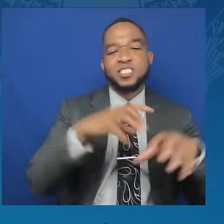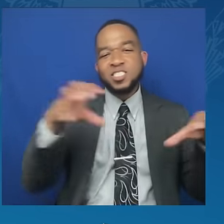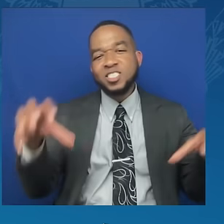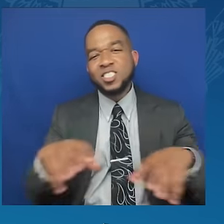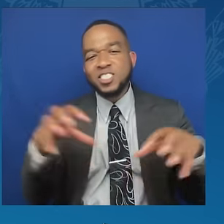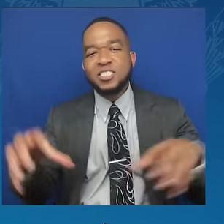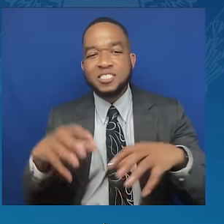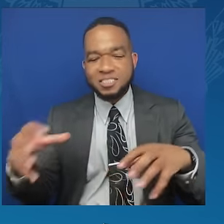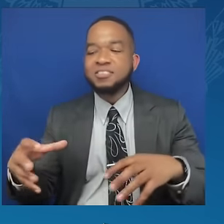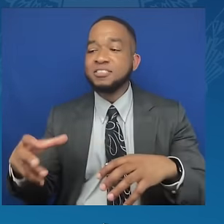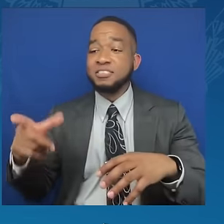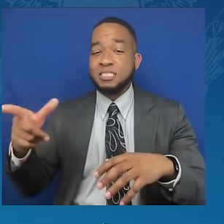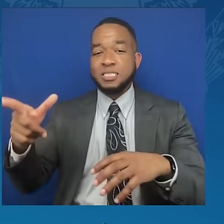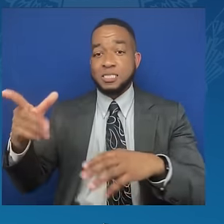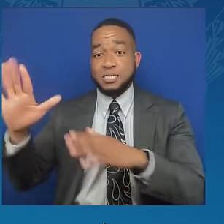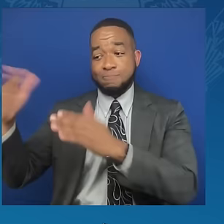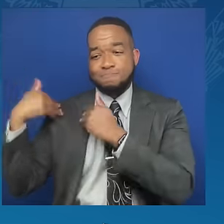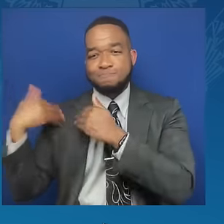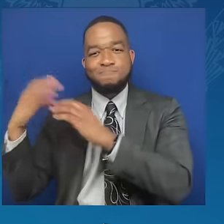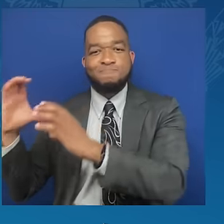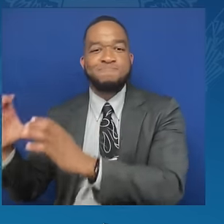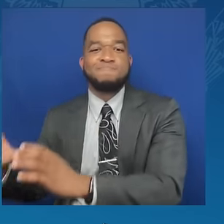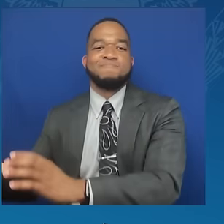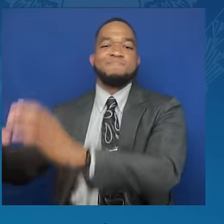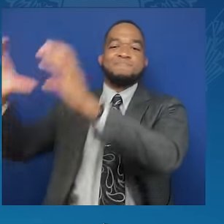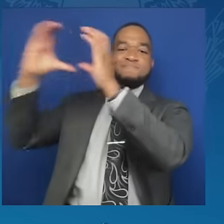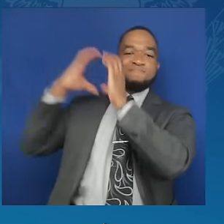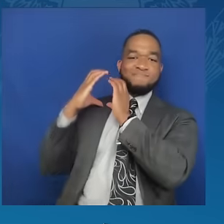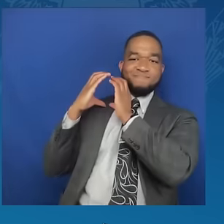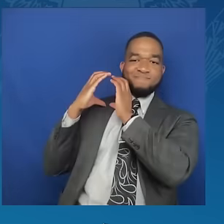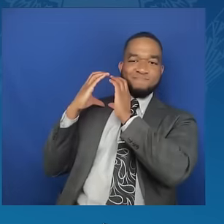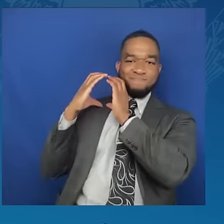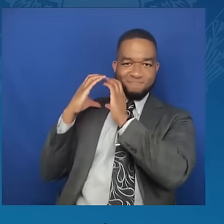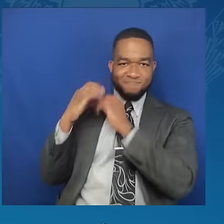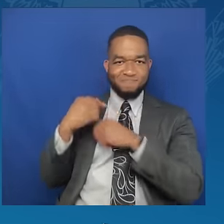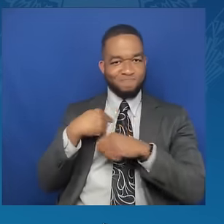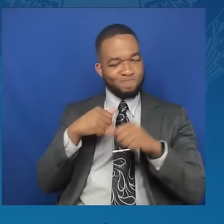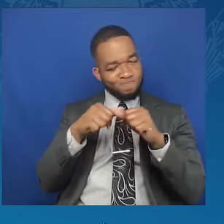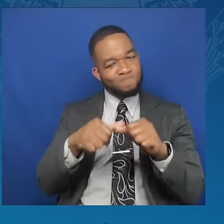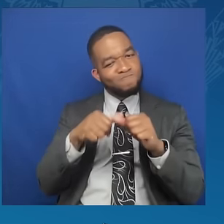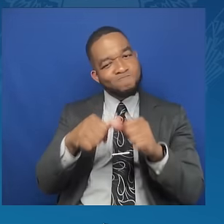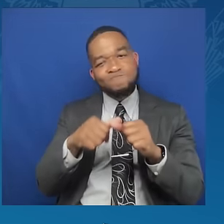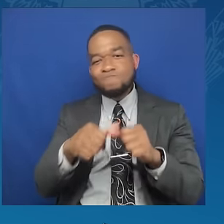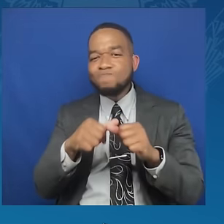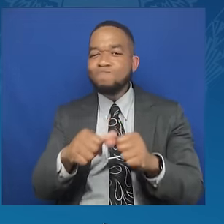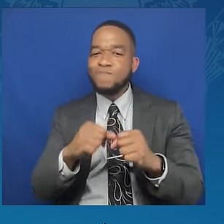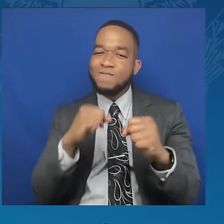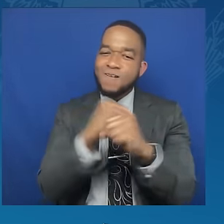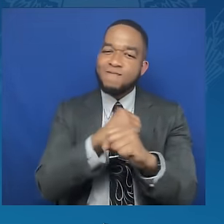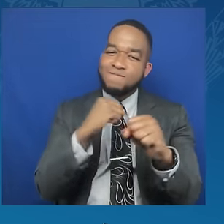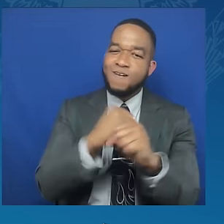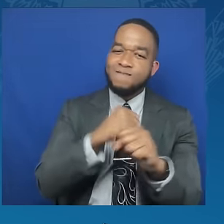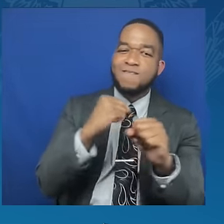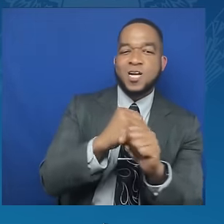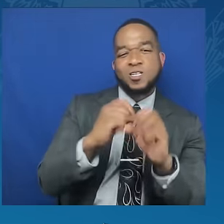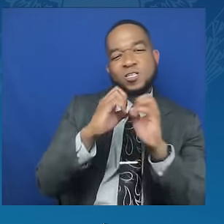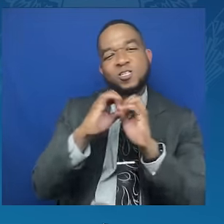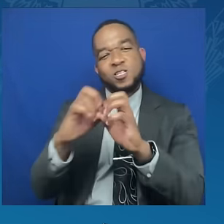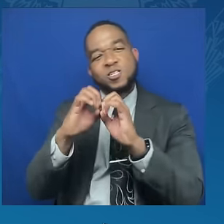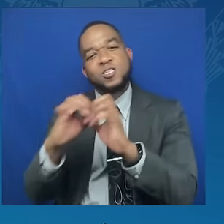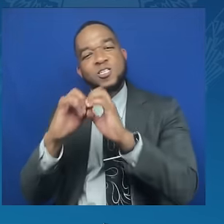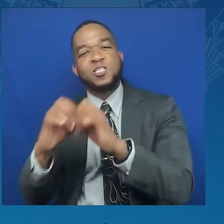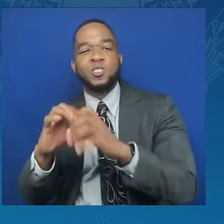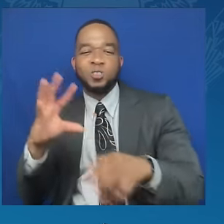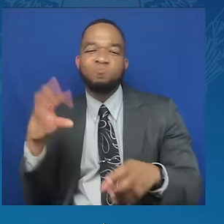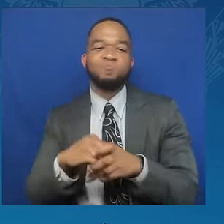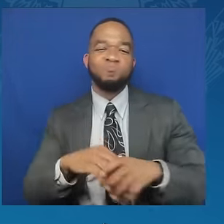let us continue to organize, let us continue to fight, and let's make some good trouble along the way. God